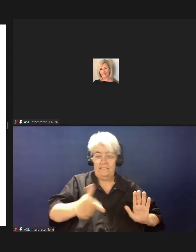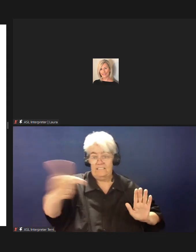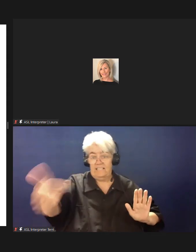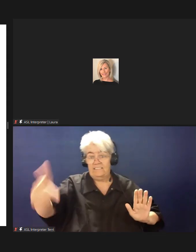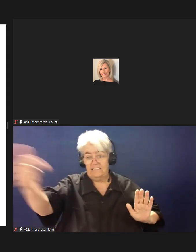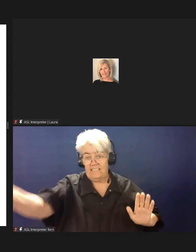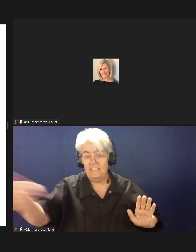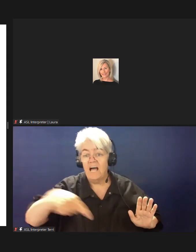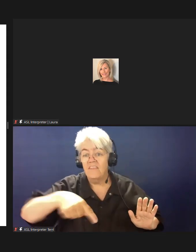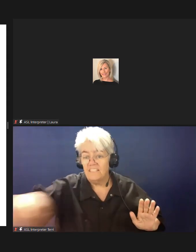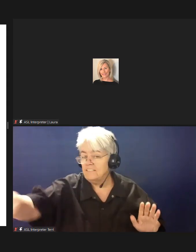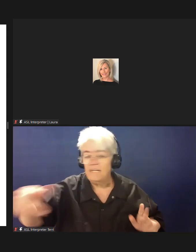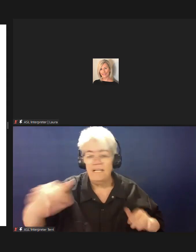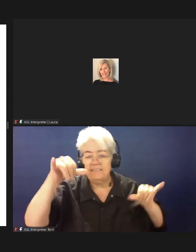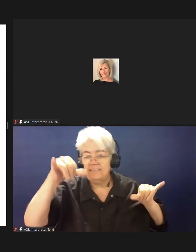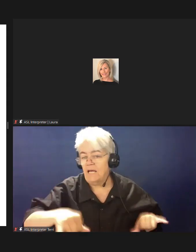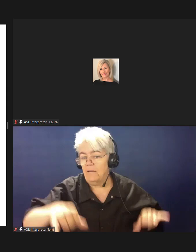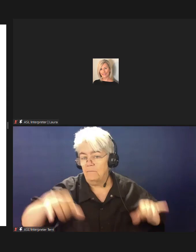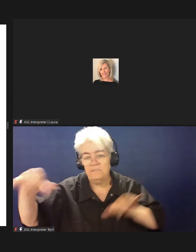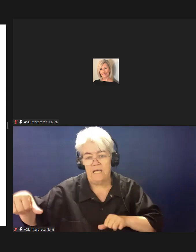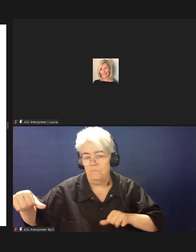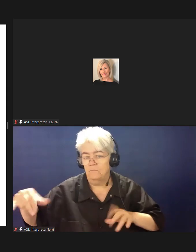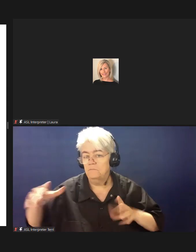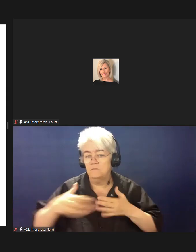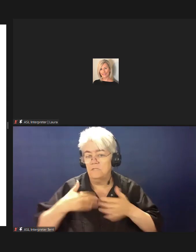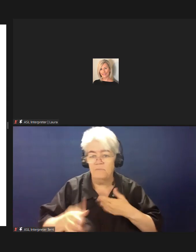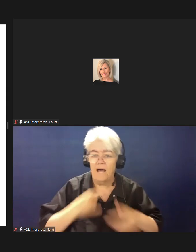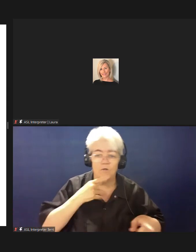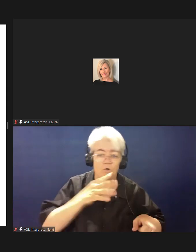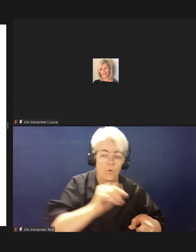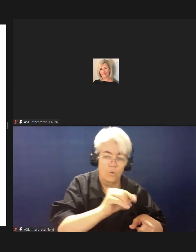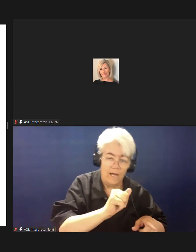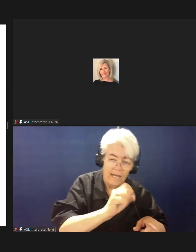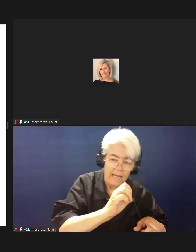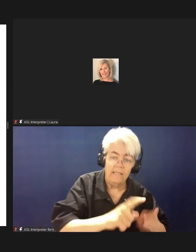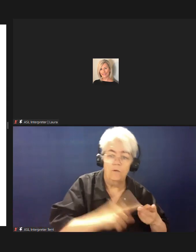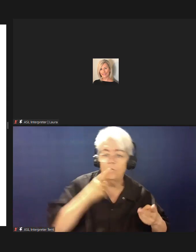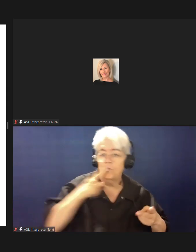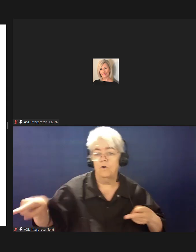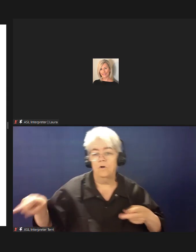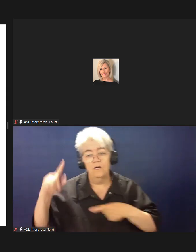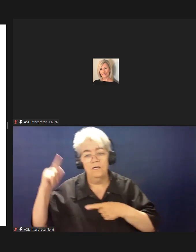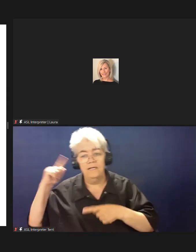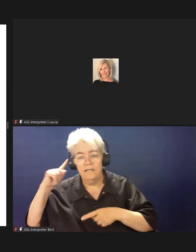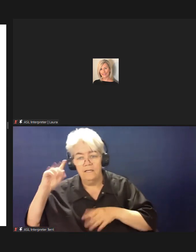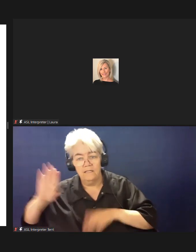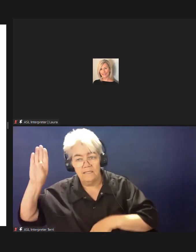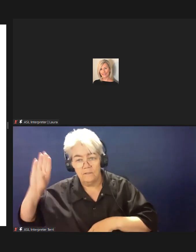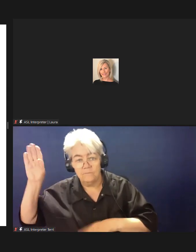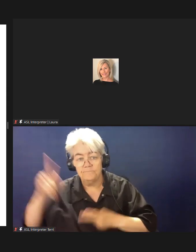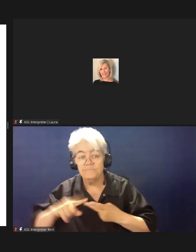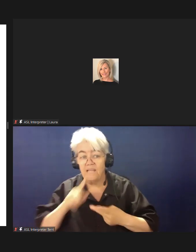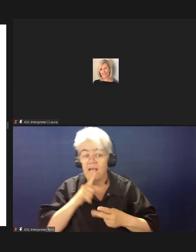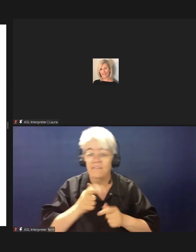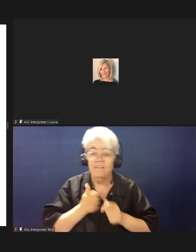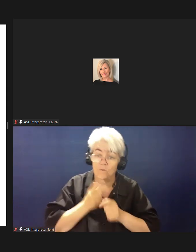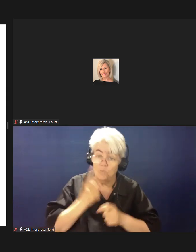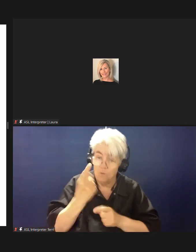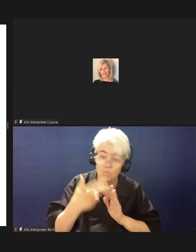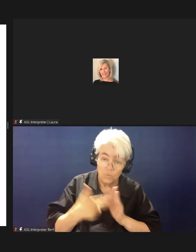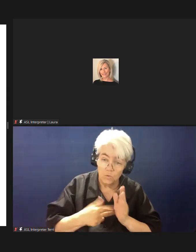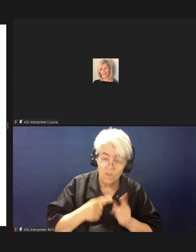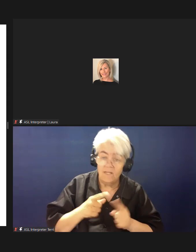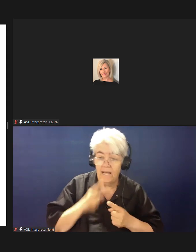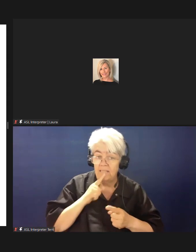of what screening method or how old the child is. And there's one main rule to remember. The screening and follow-up process